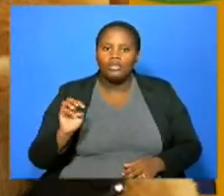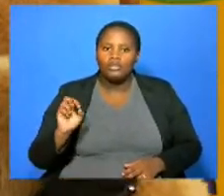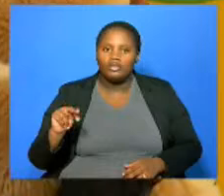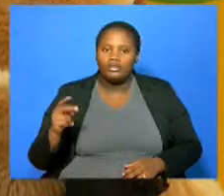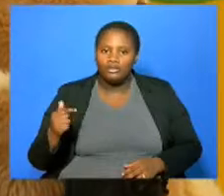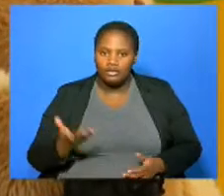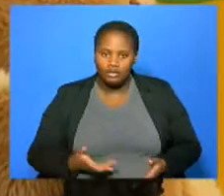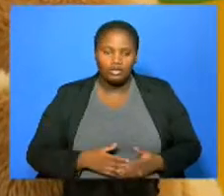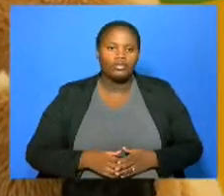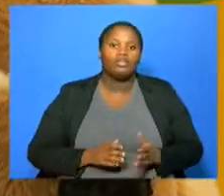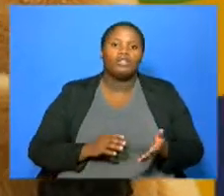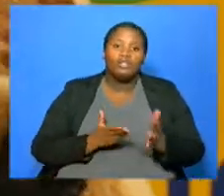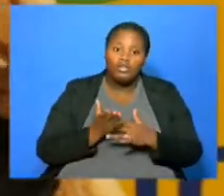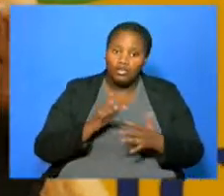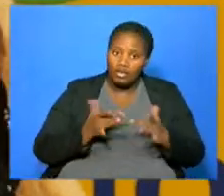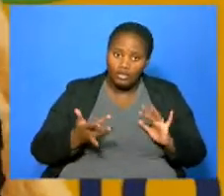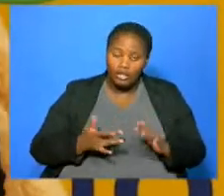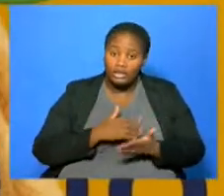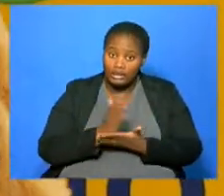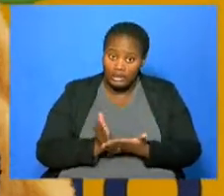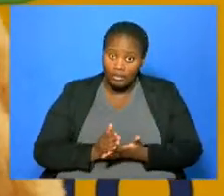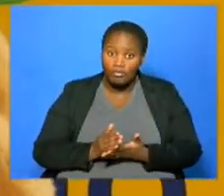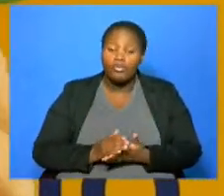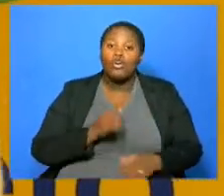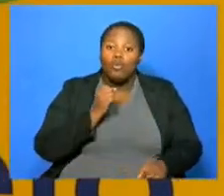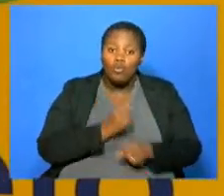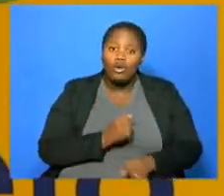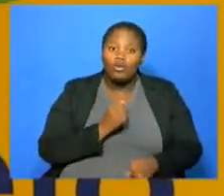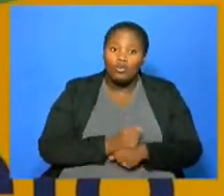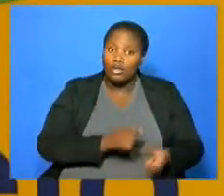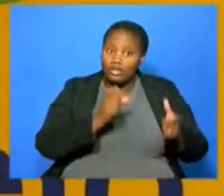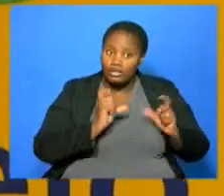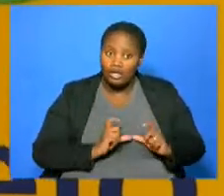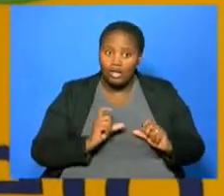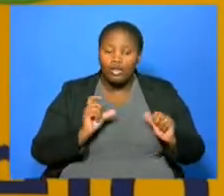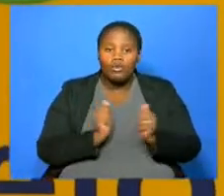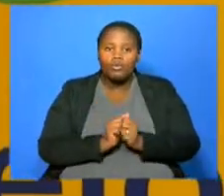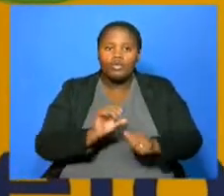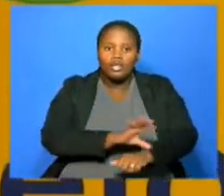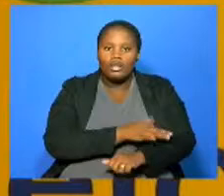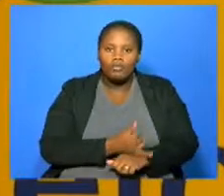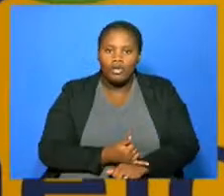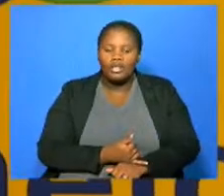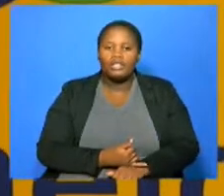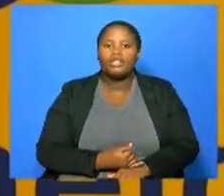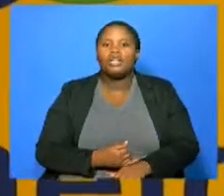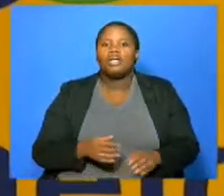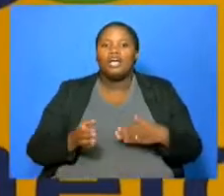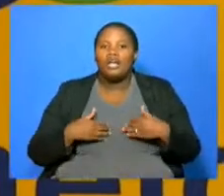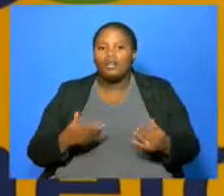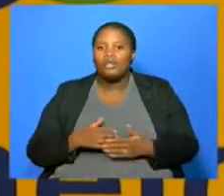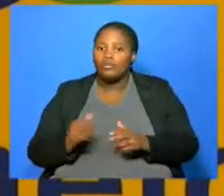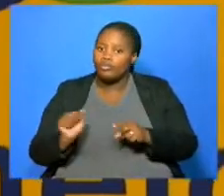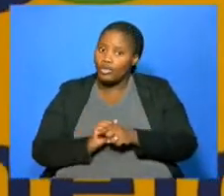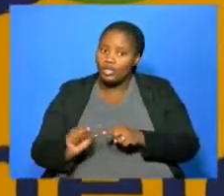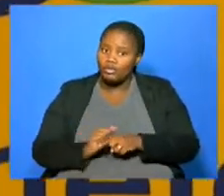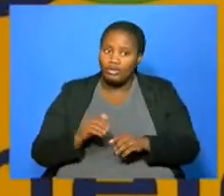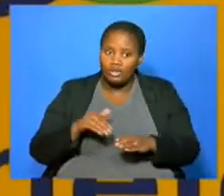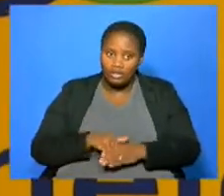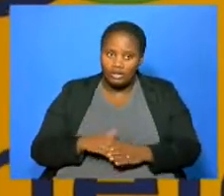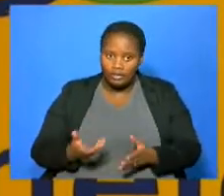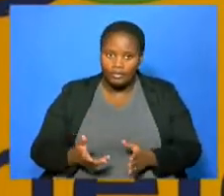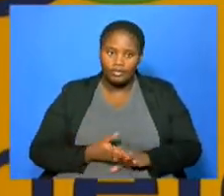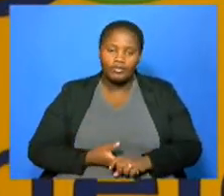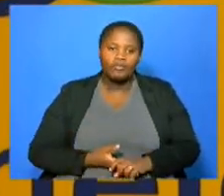secured employment, productive employment, with the companies they were maintaining when they were still with BOTSWANA, and they're